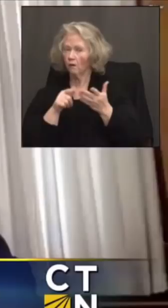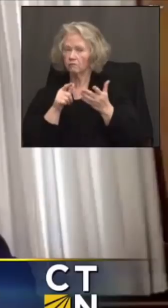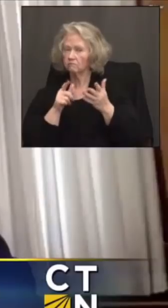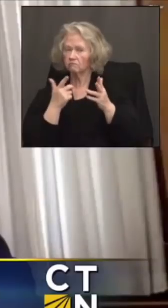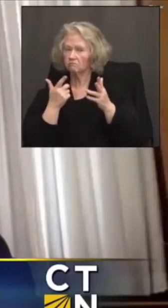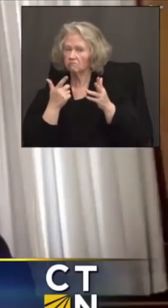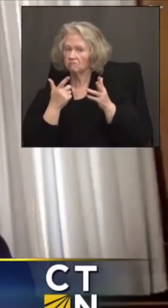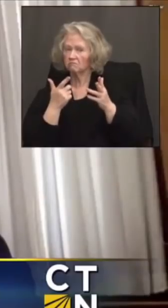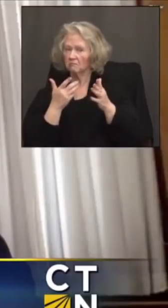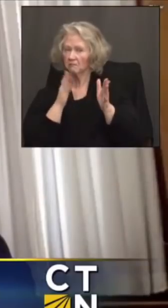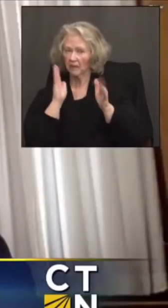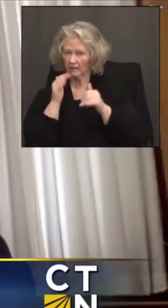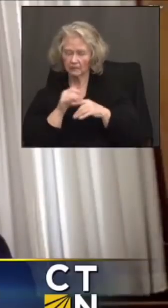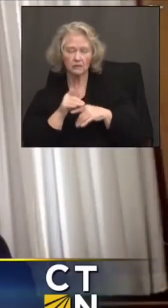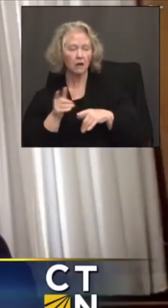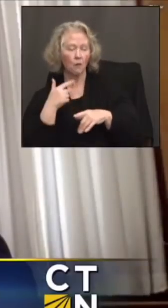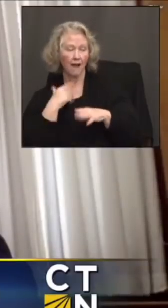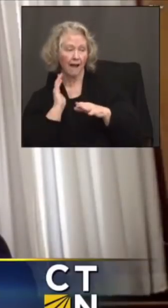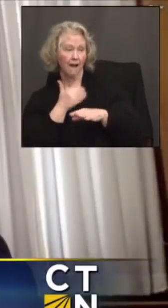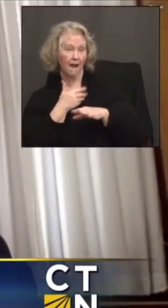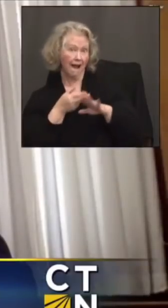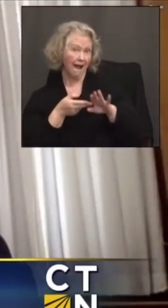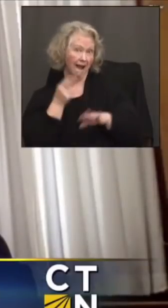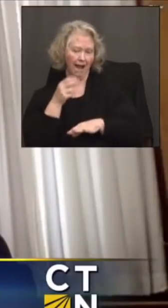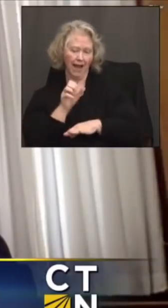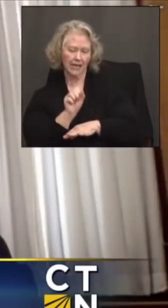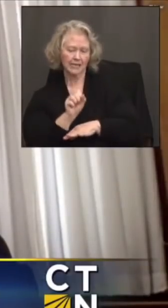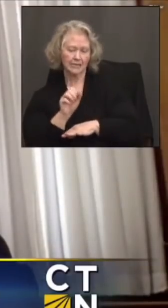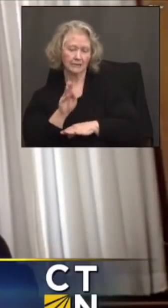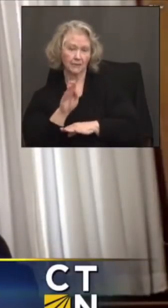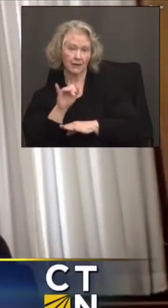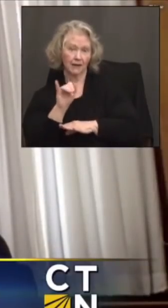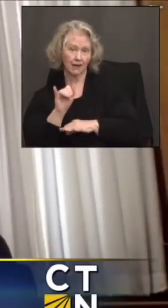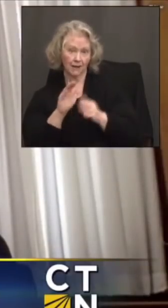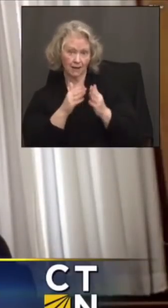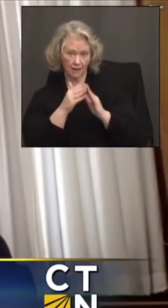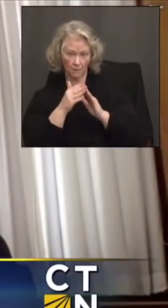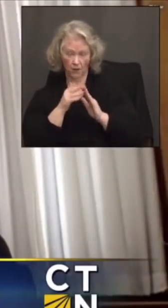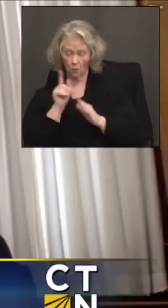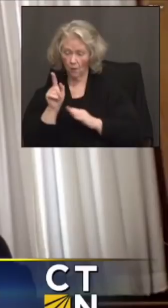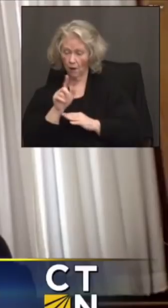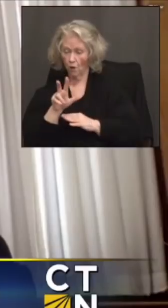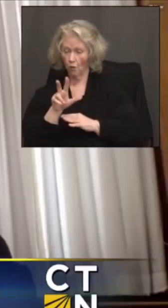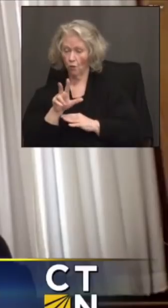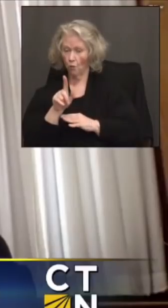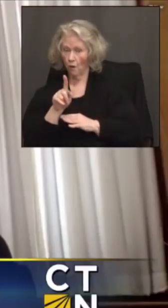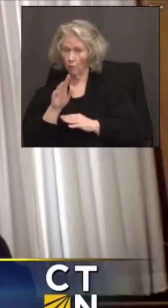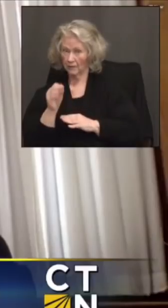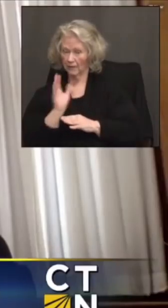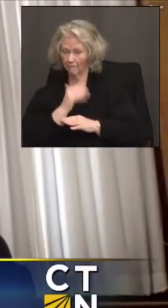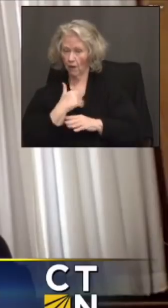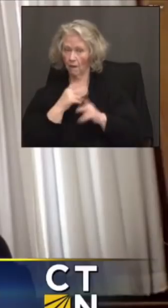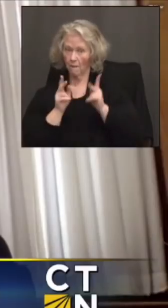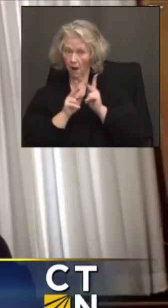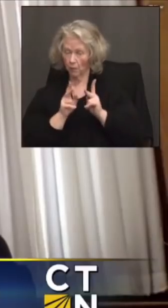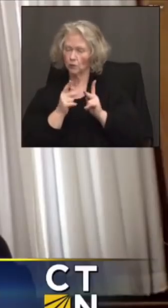Sure. So in our high SVI communities, where we've got 31% of our population lives in those communities, that's the